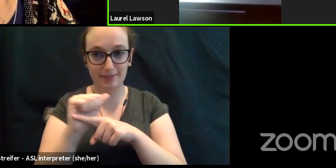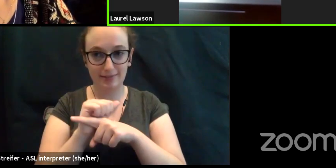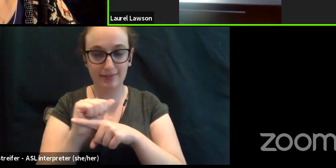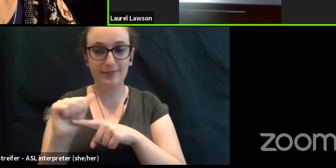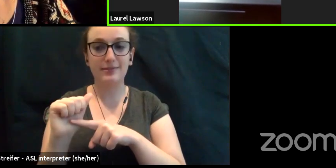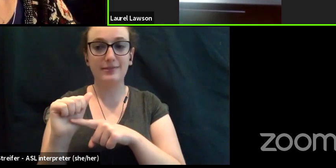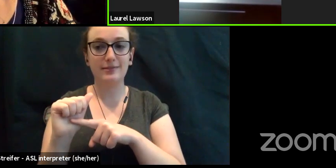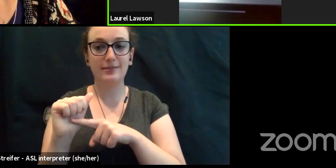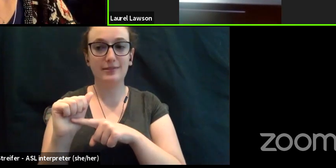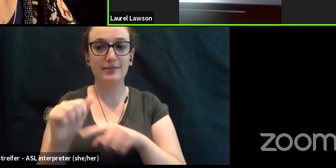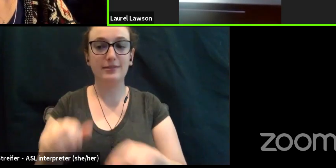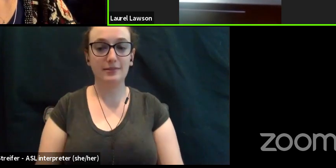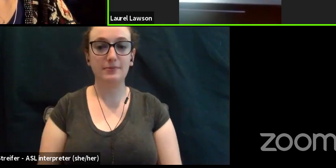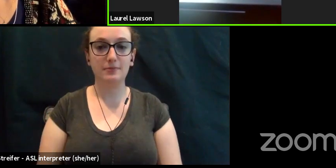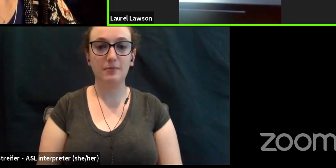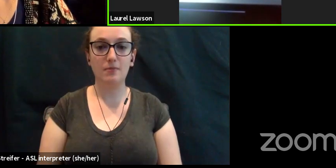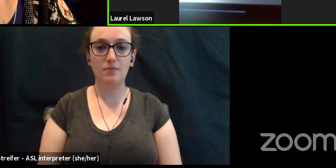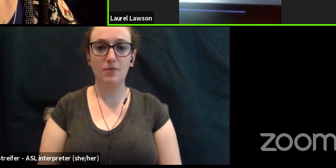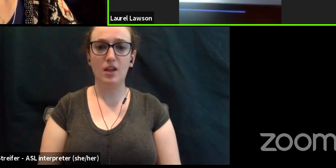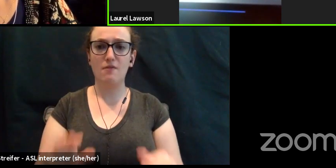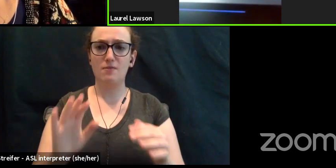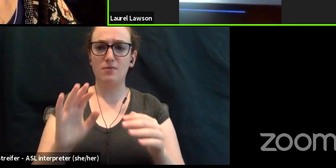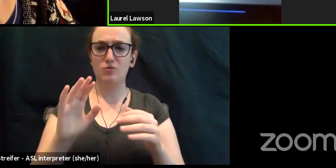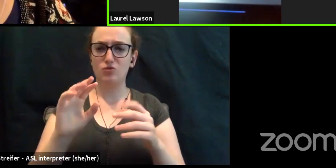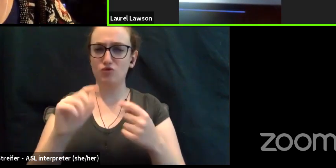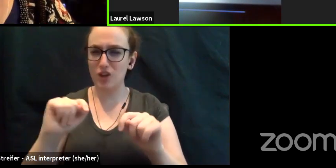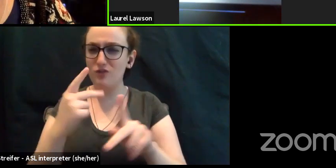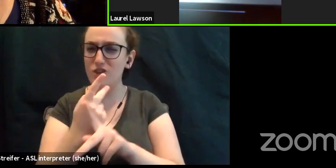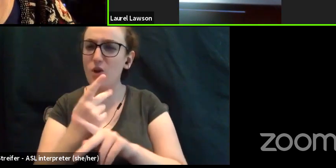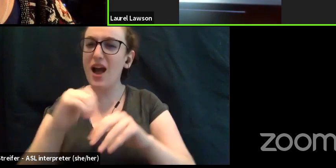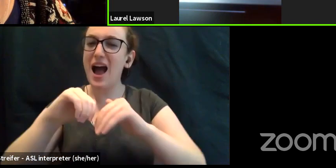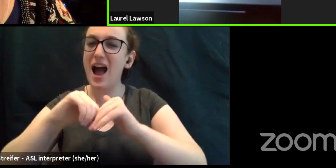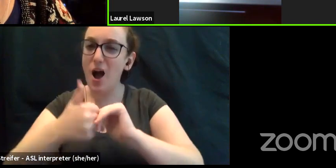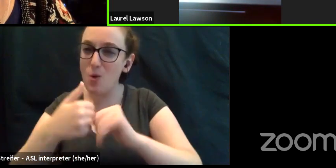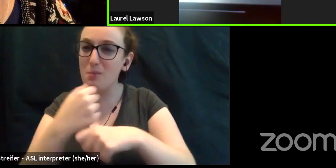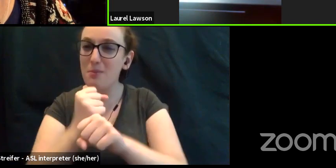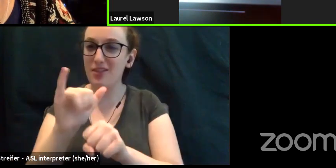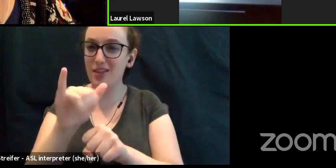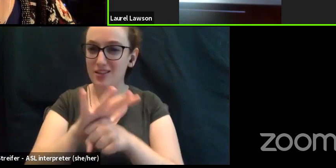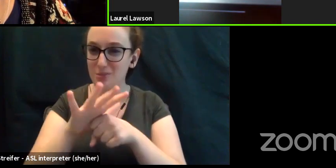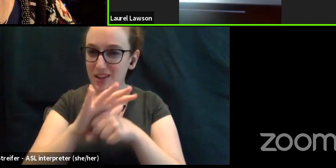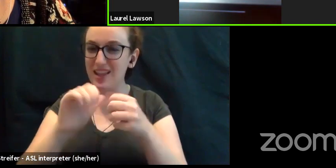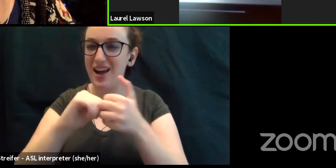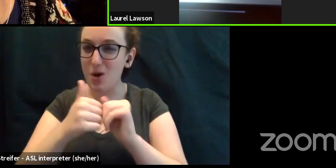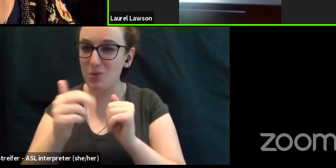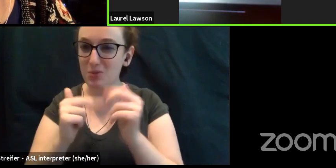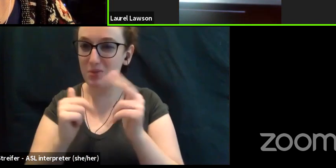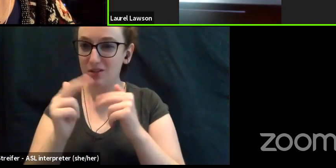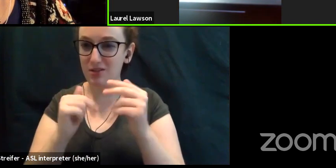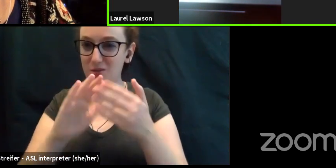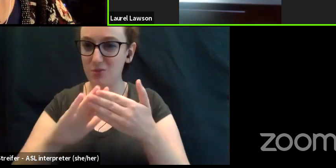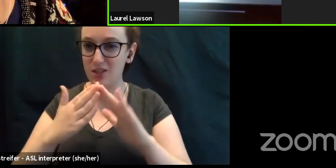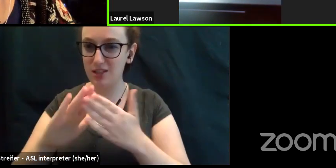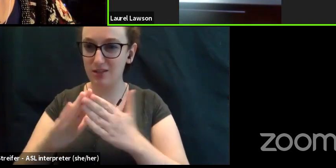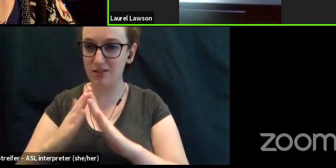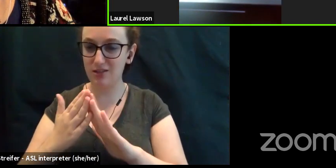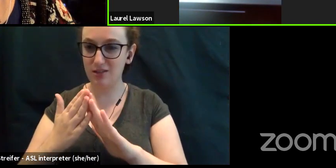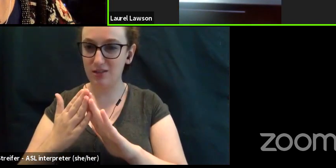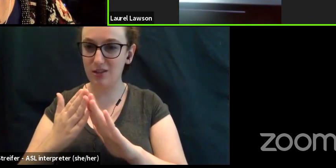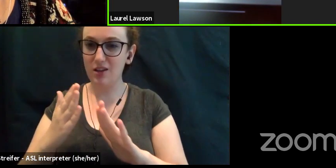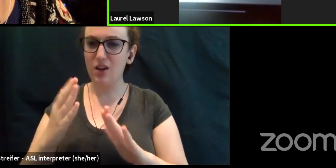in learning to make that space, learning to build community. I would say one thing